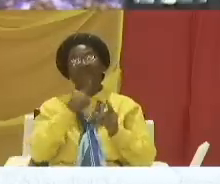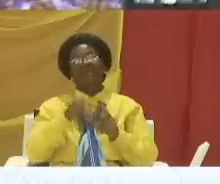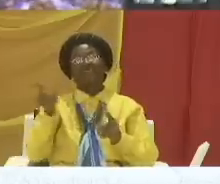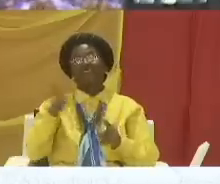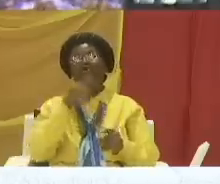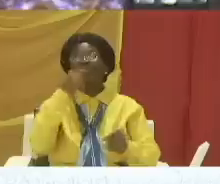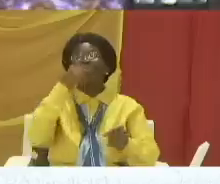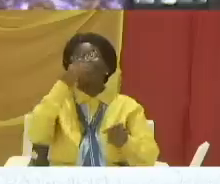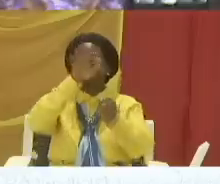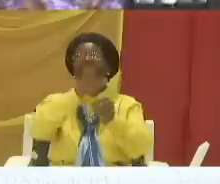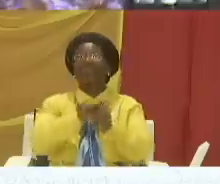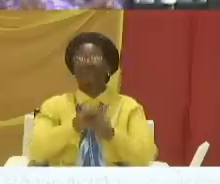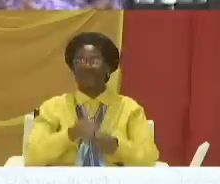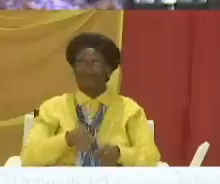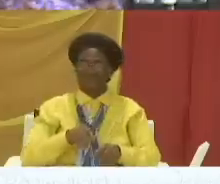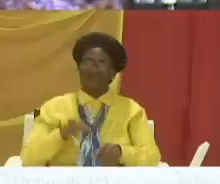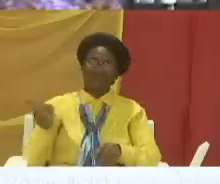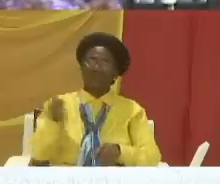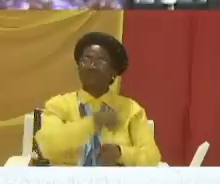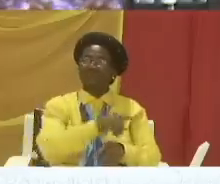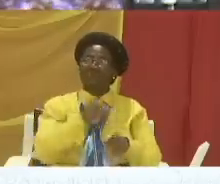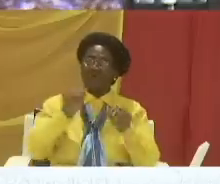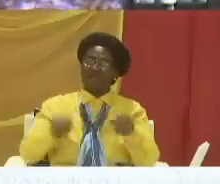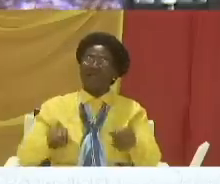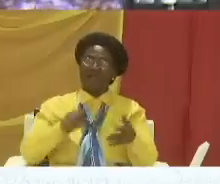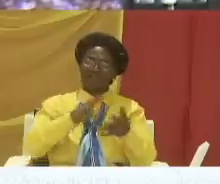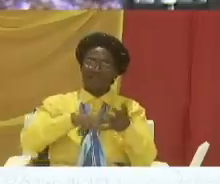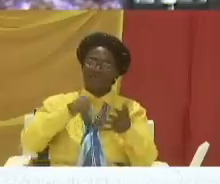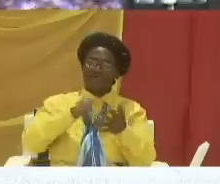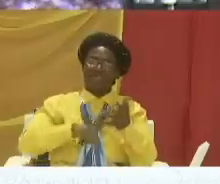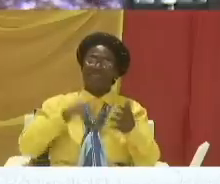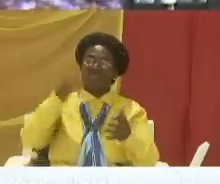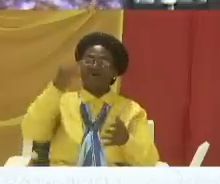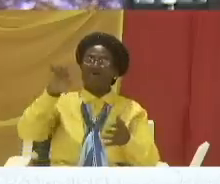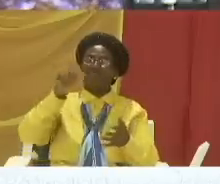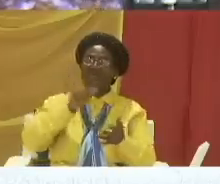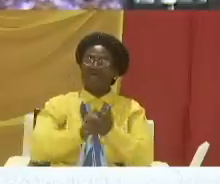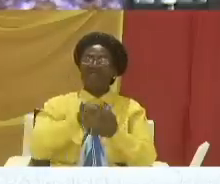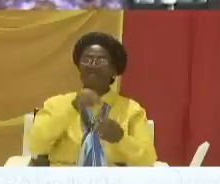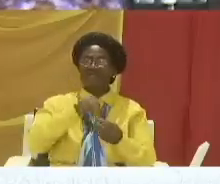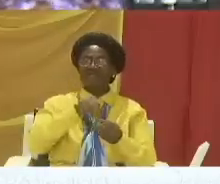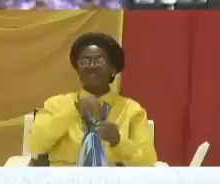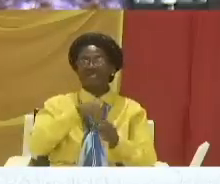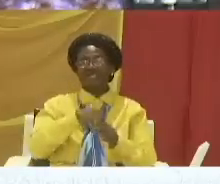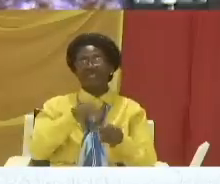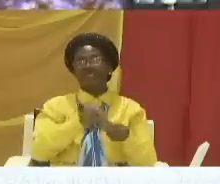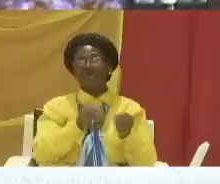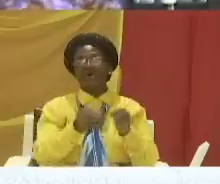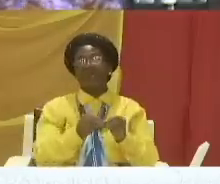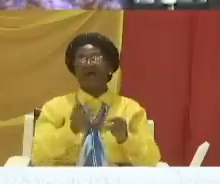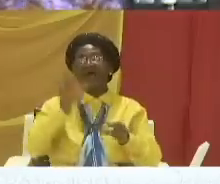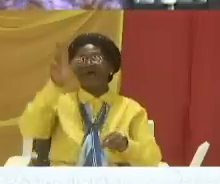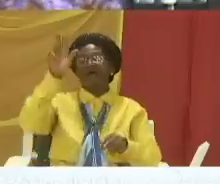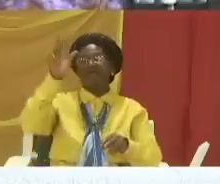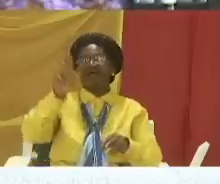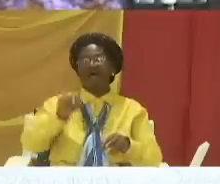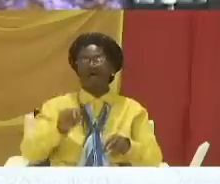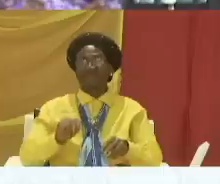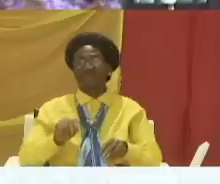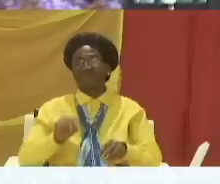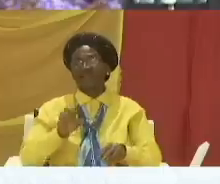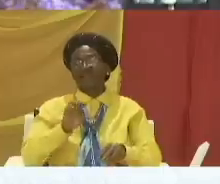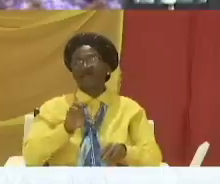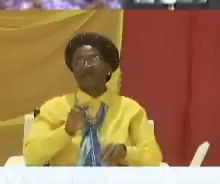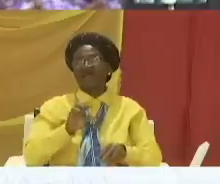you can read about that in Numbers chapter 30 from verse 2 to 16. Number 30